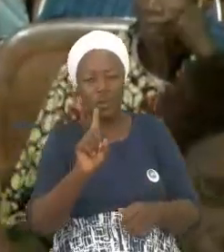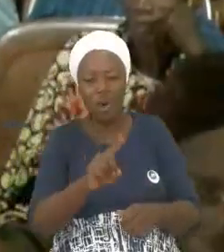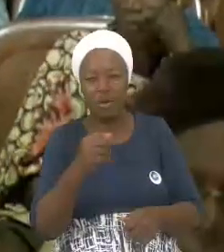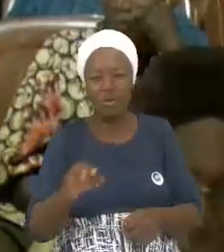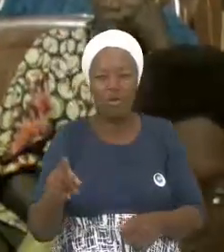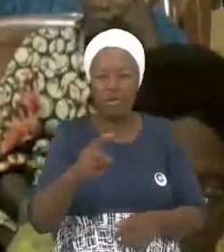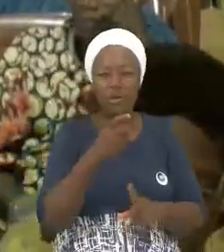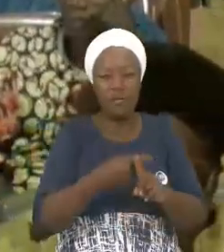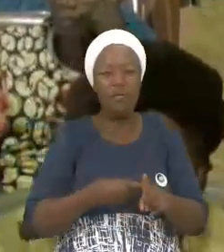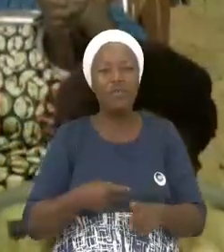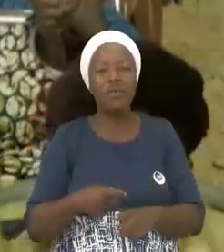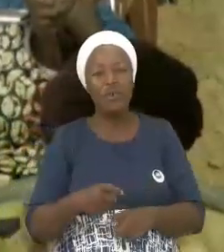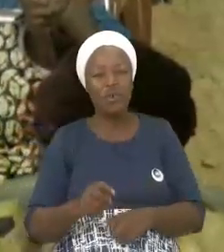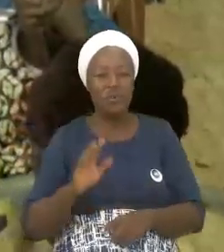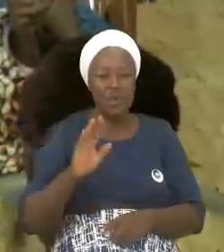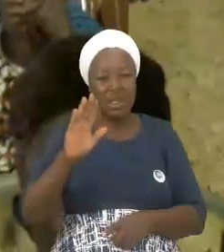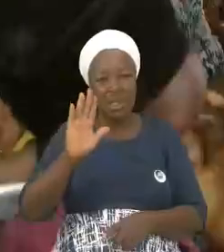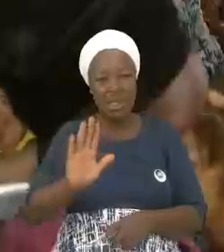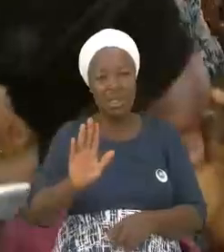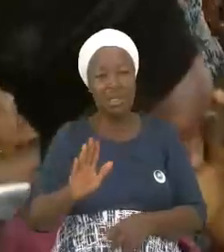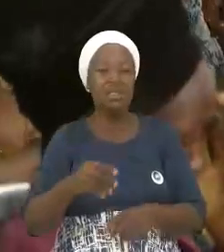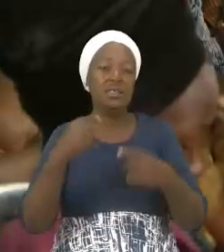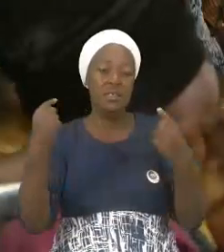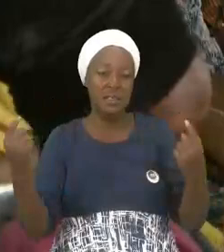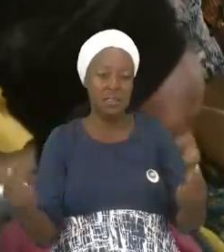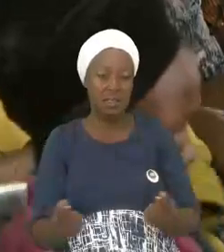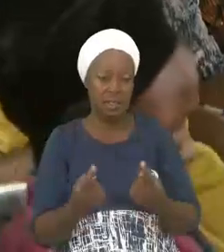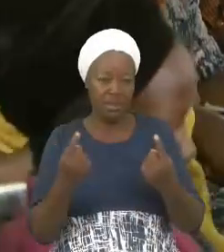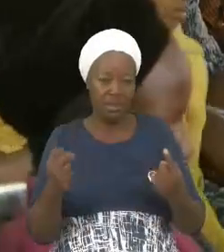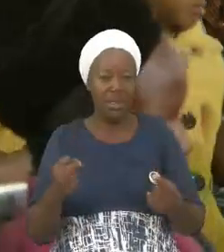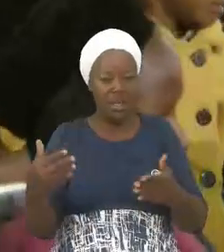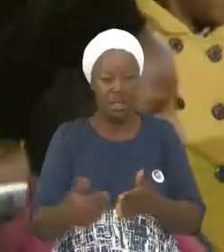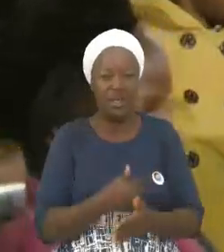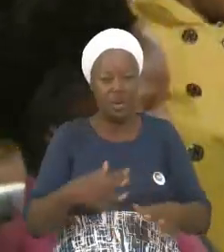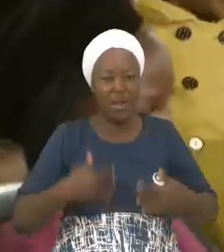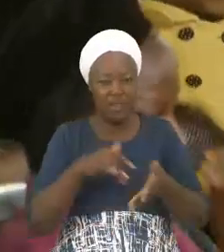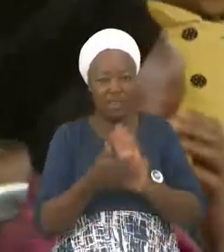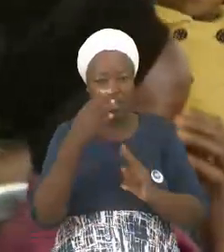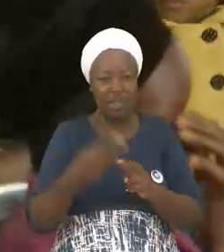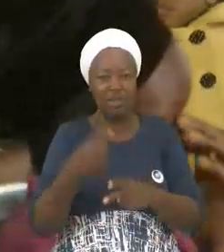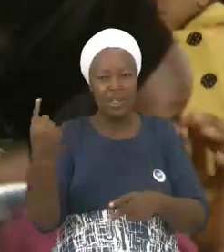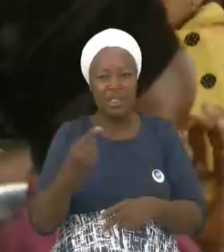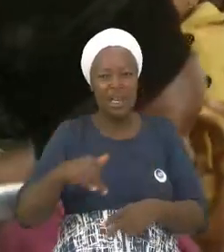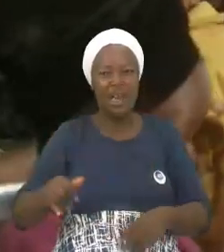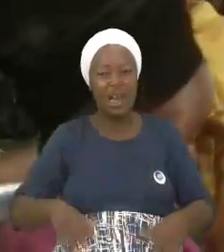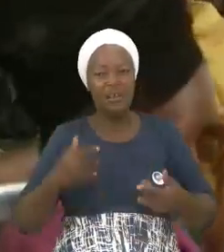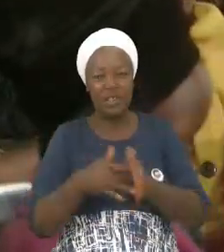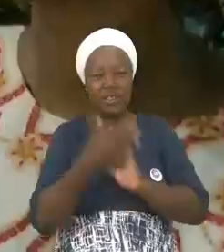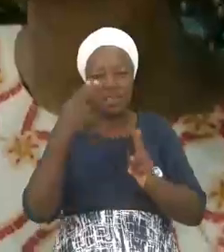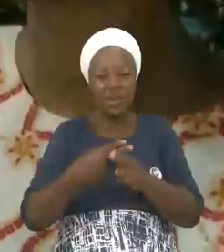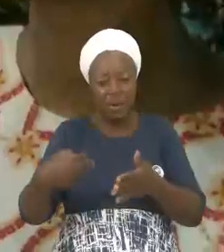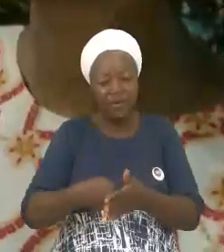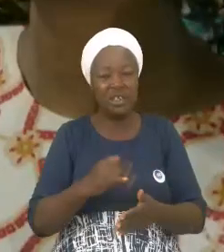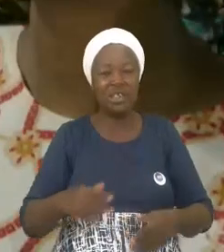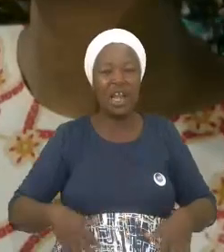from his iniquity. New life, eternal life, refreshing